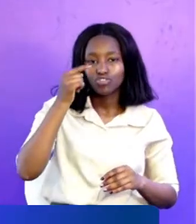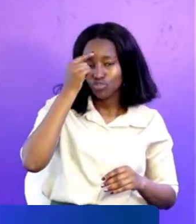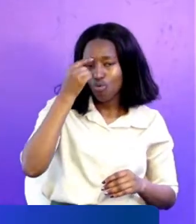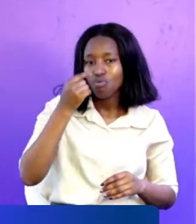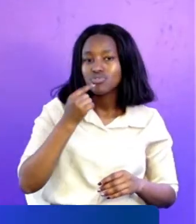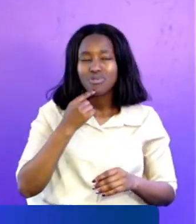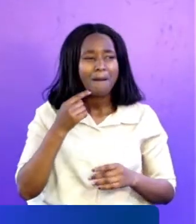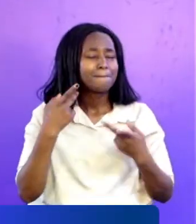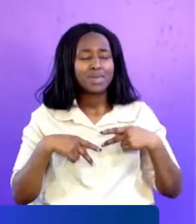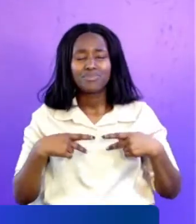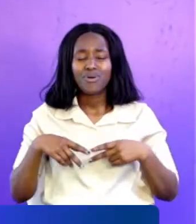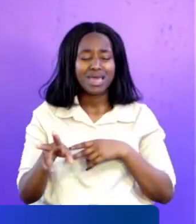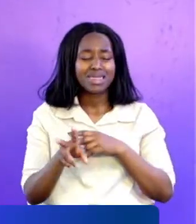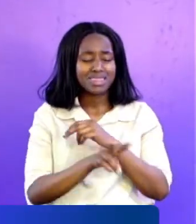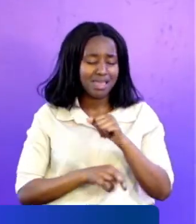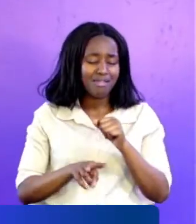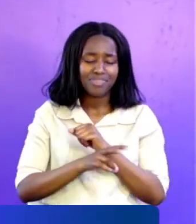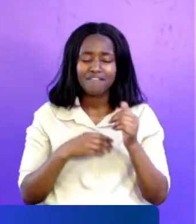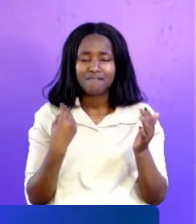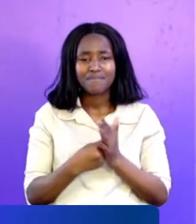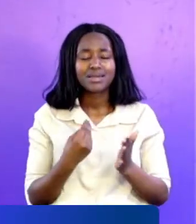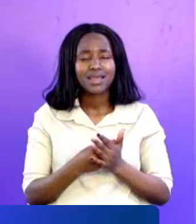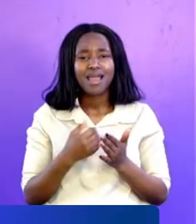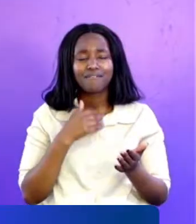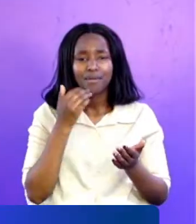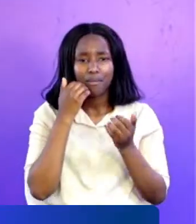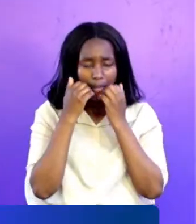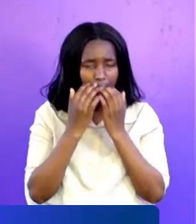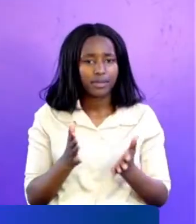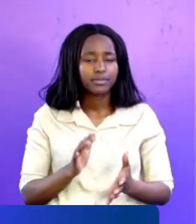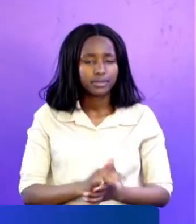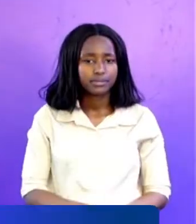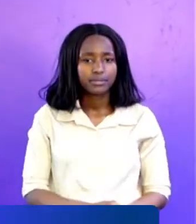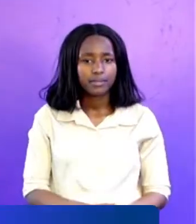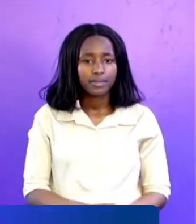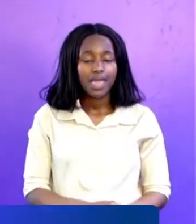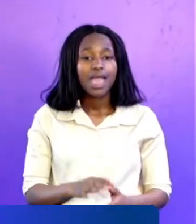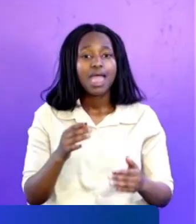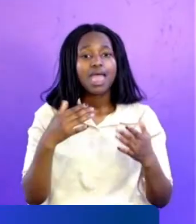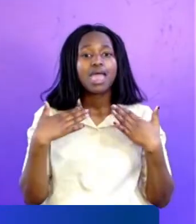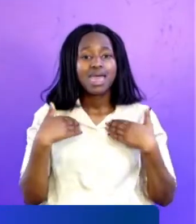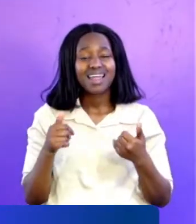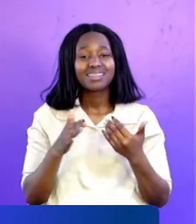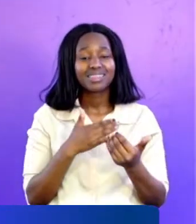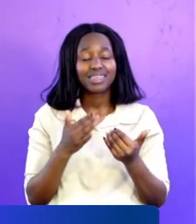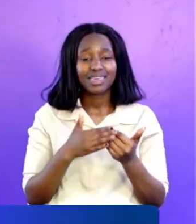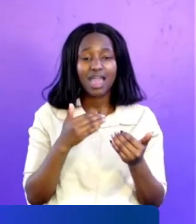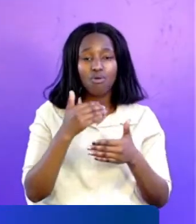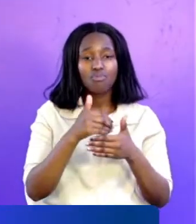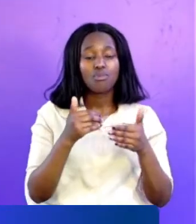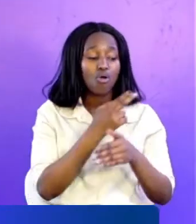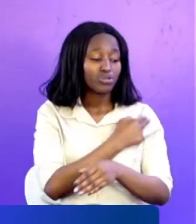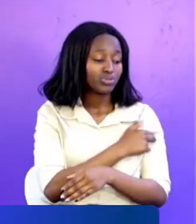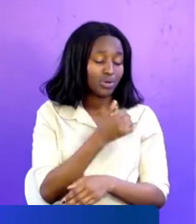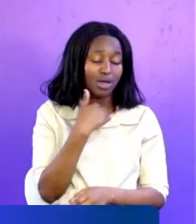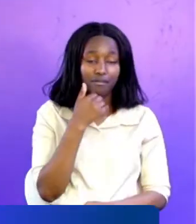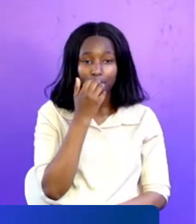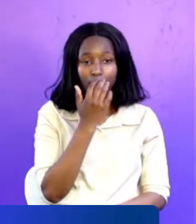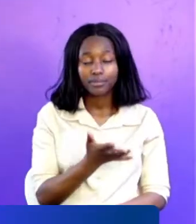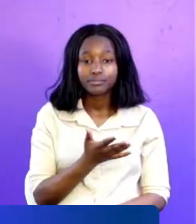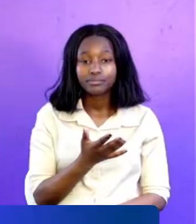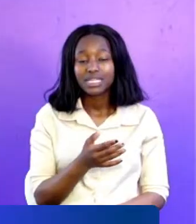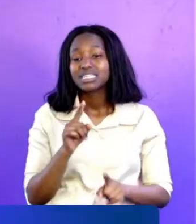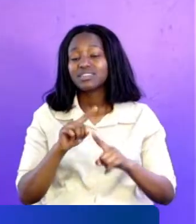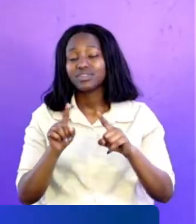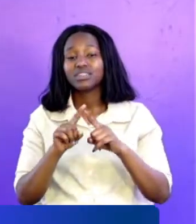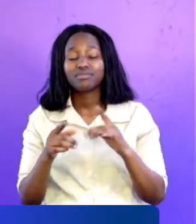money from people. Even there's no healthcare facilities that are actually being built there. They might not even have panel in the hospital, yet they have a